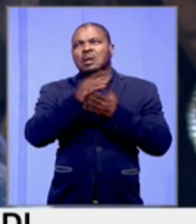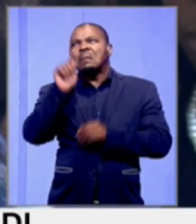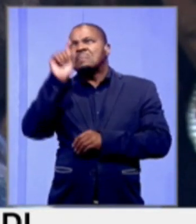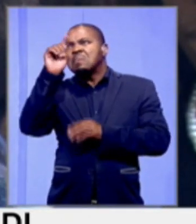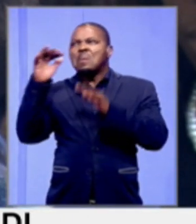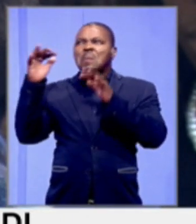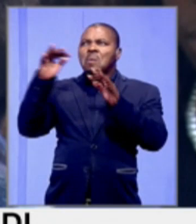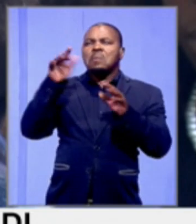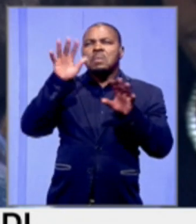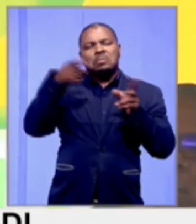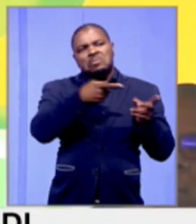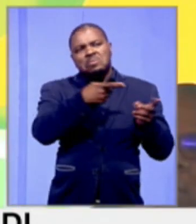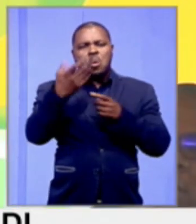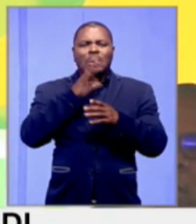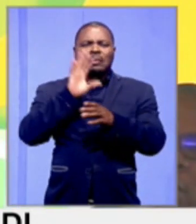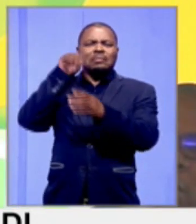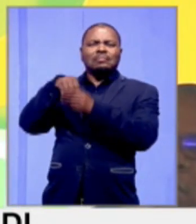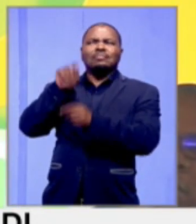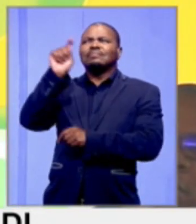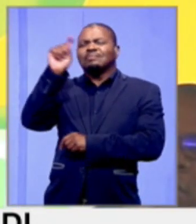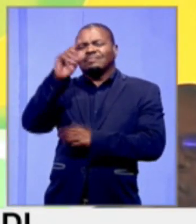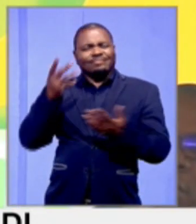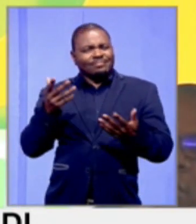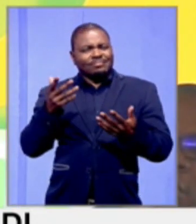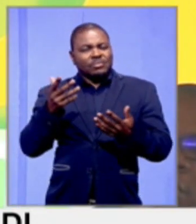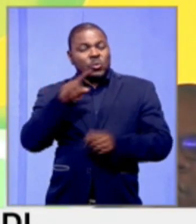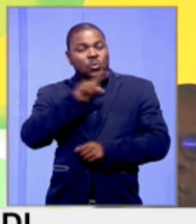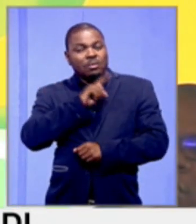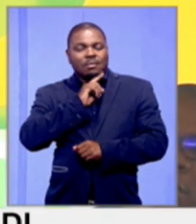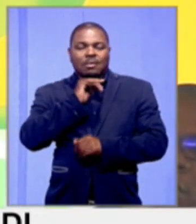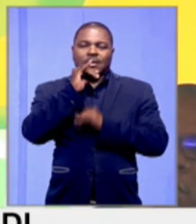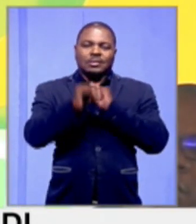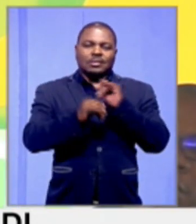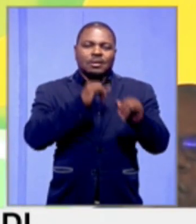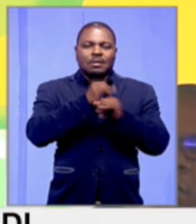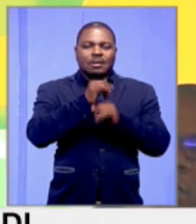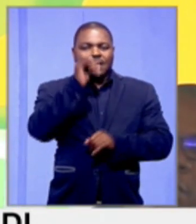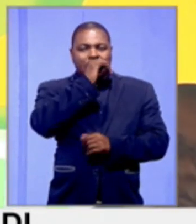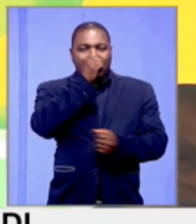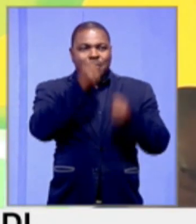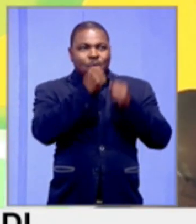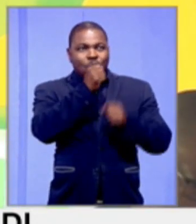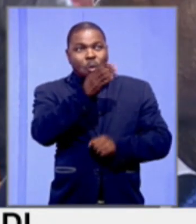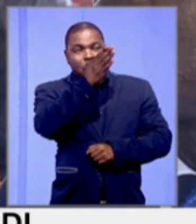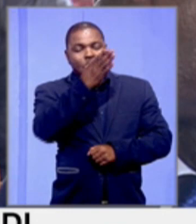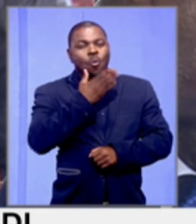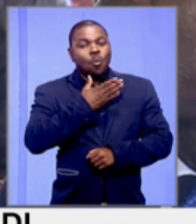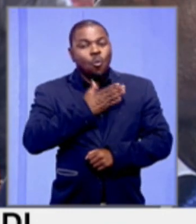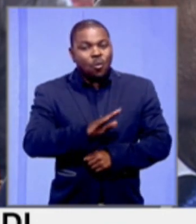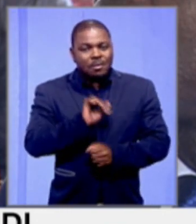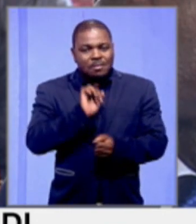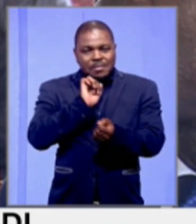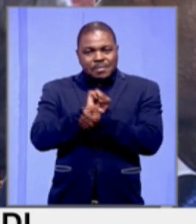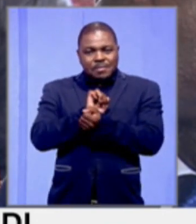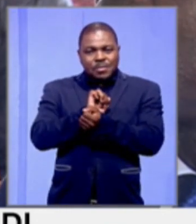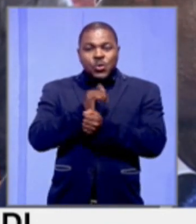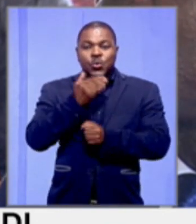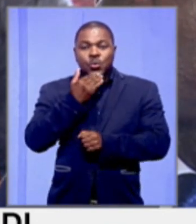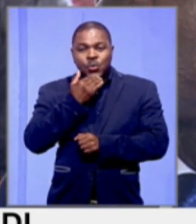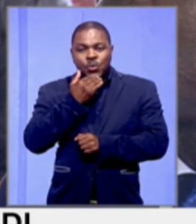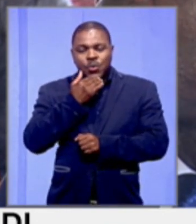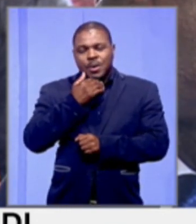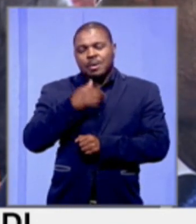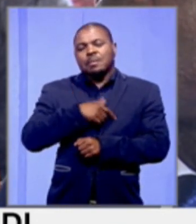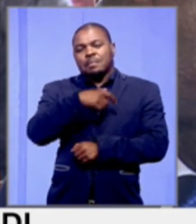le melelwane ya yona. Se se tla ge kgorotsheko ya bosenyi ya boditšhabatšhaba e nyaka go golega Moporesidente wa